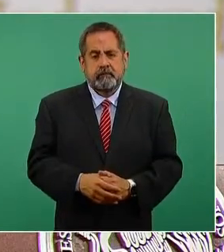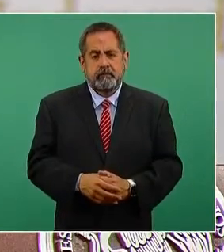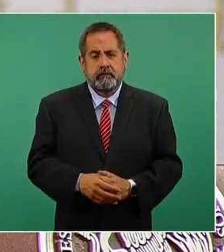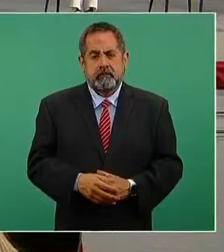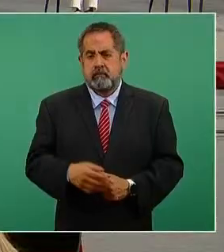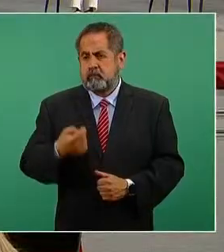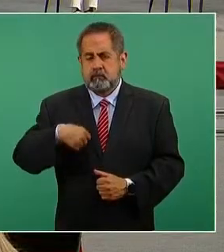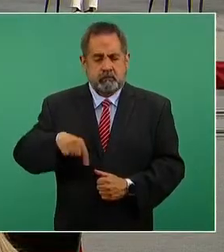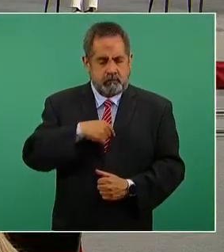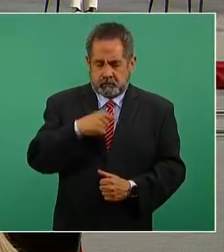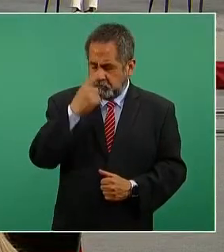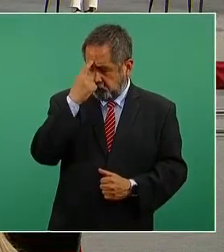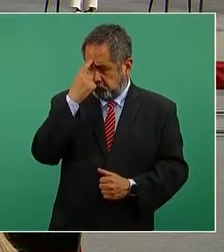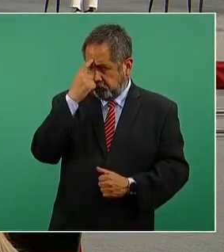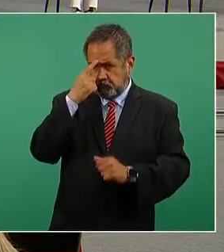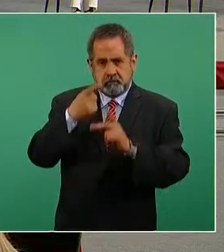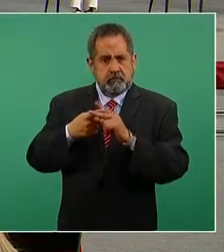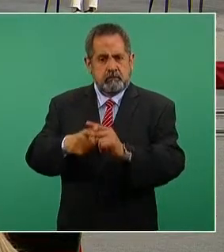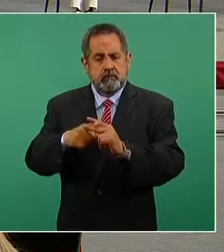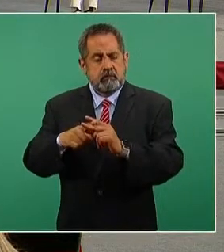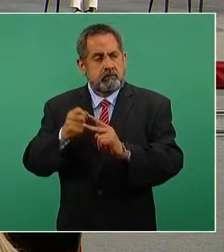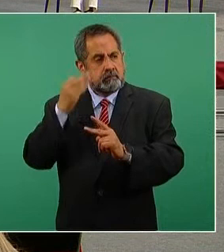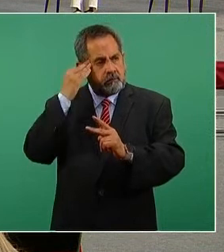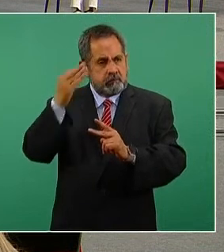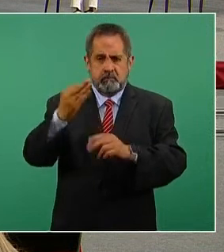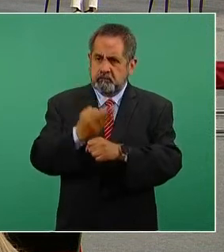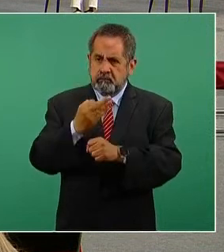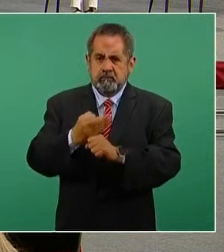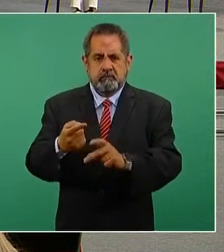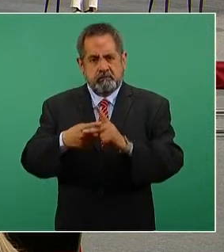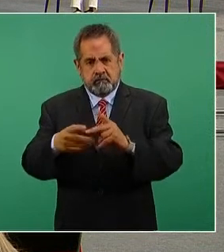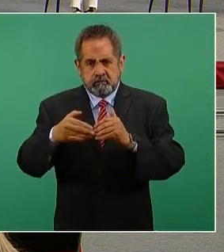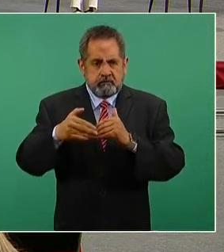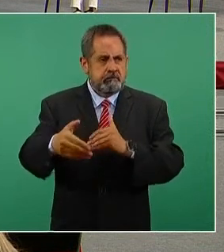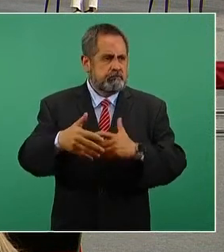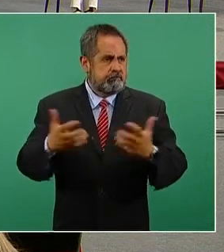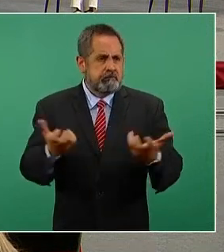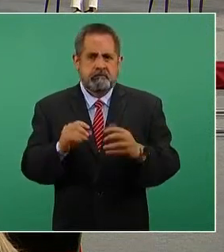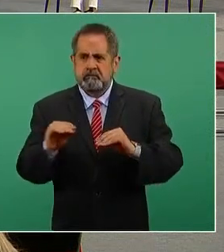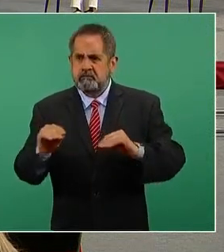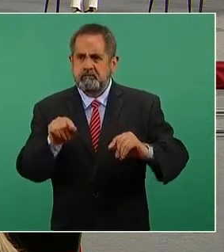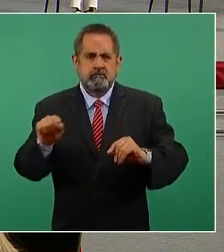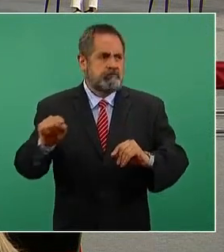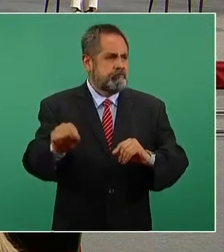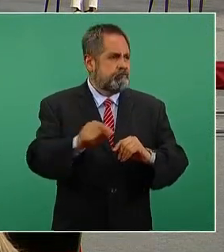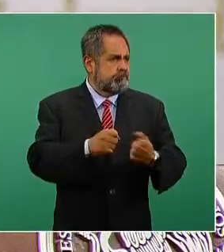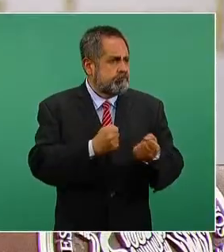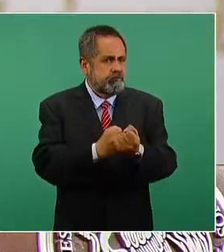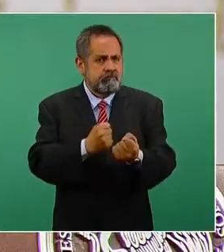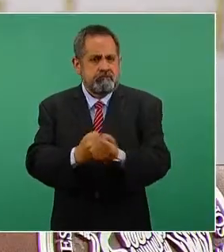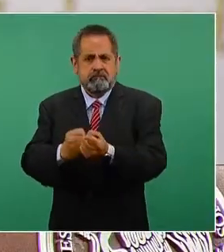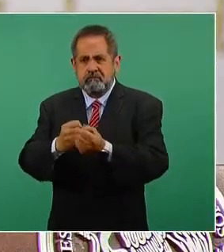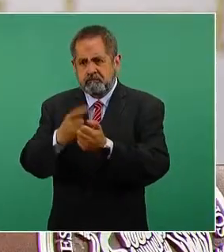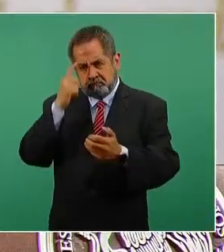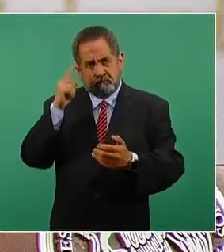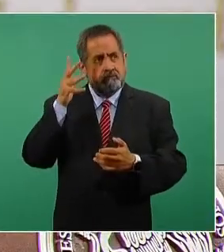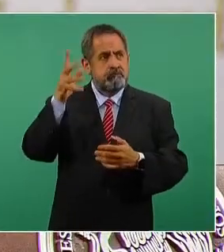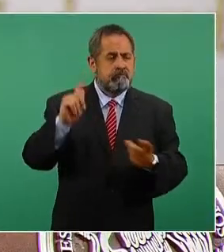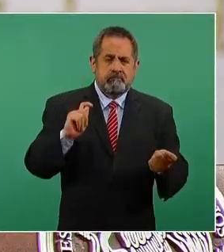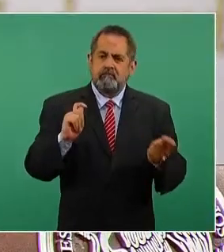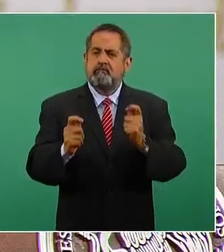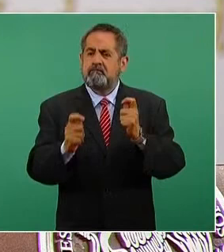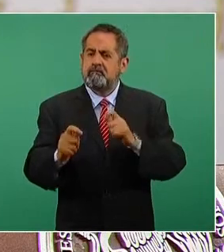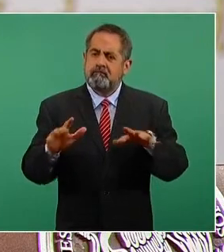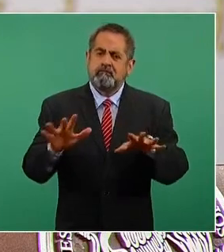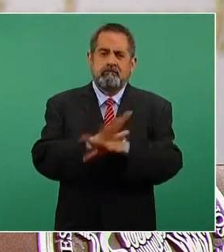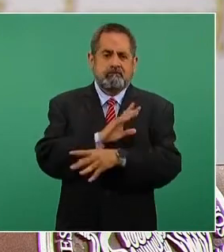change. Estamos comenzando una era de acciones catalizadoras para el cambio. Because we stand in the shoulders